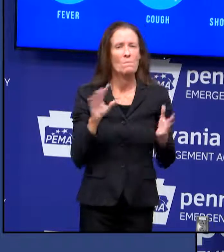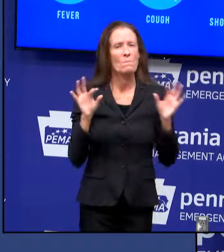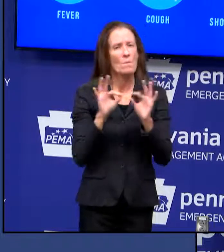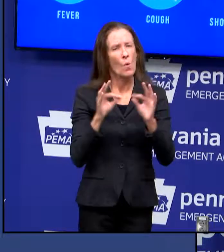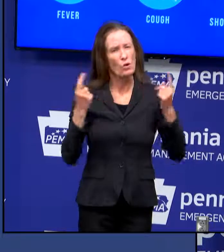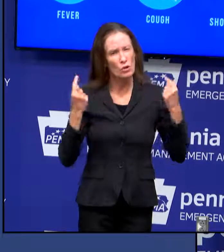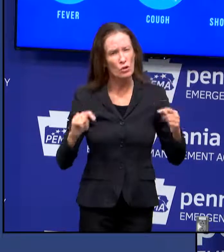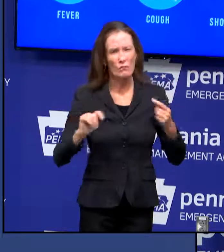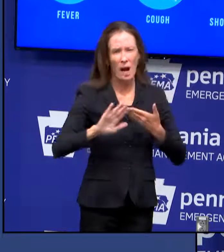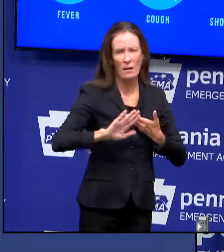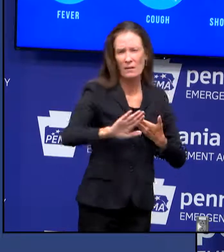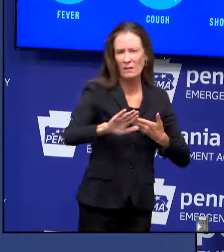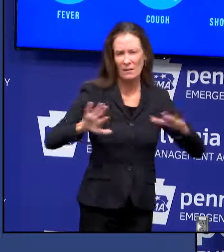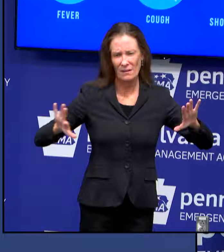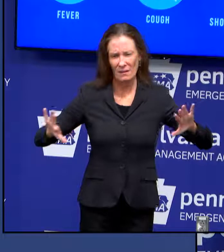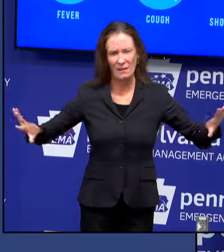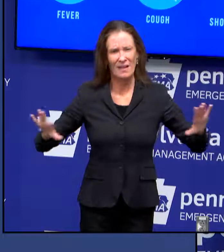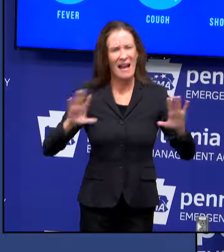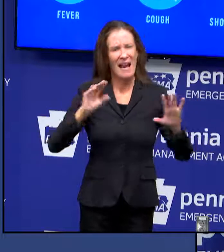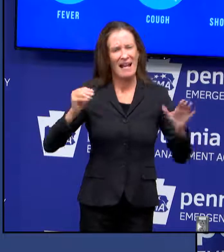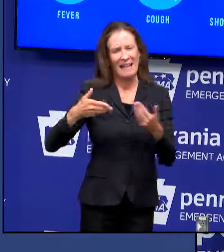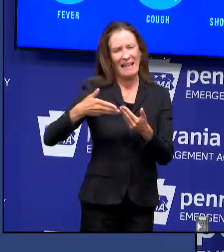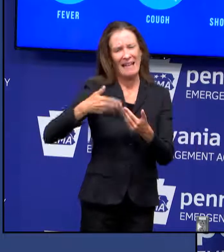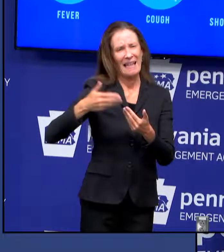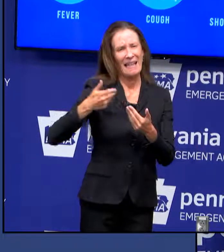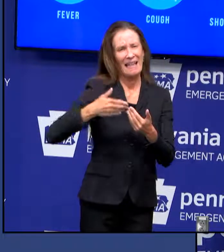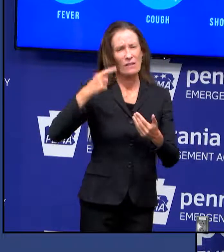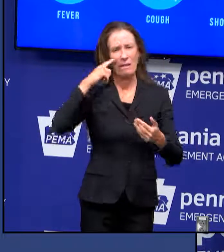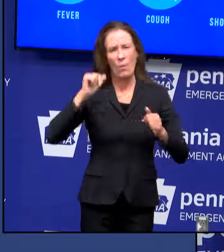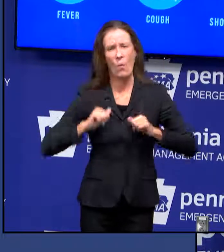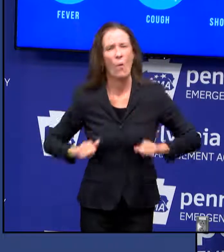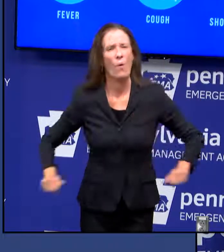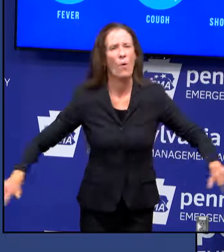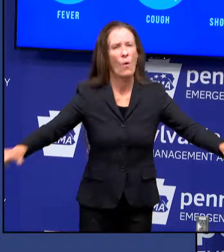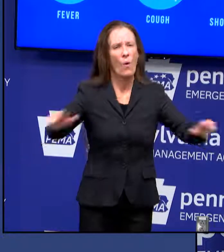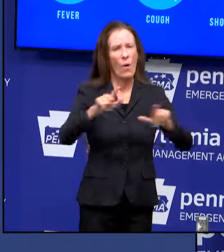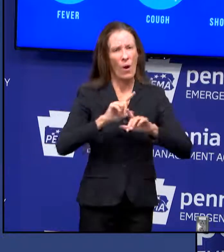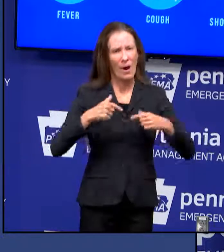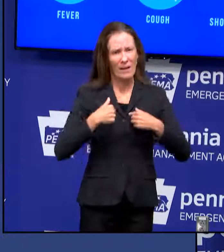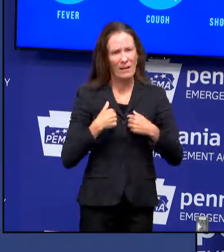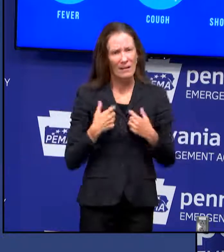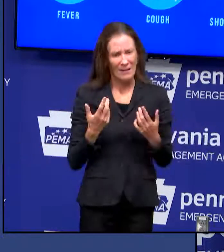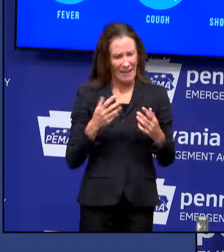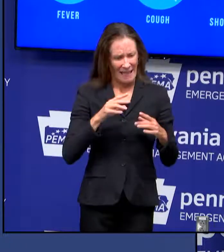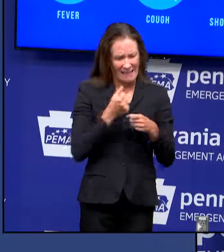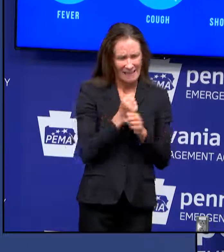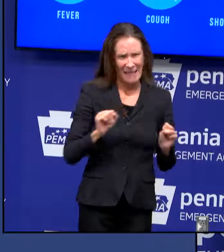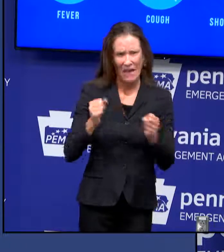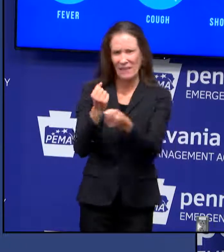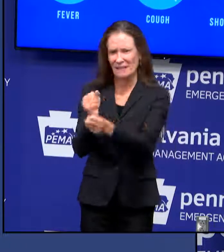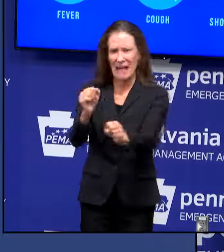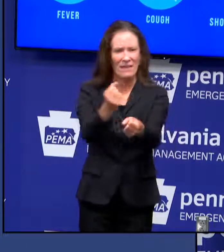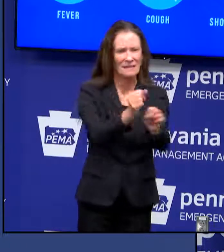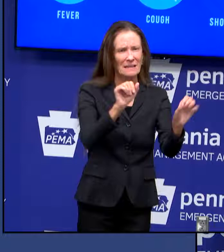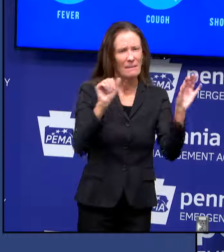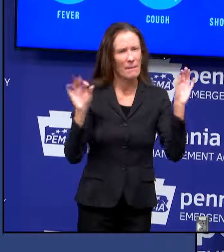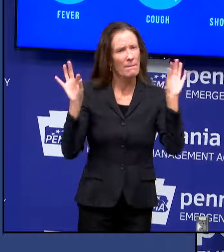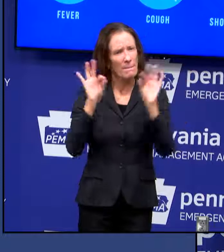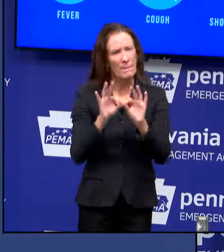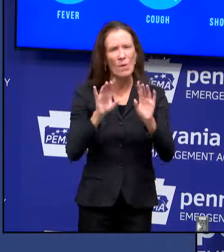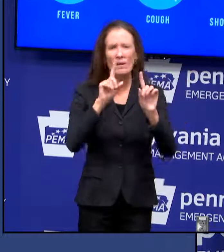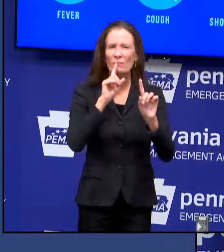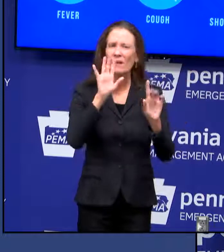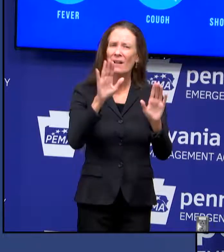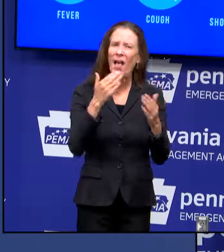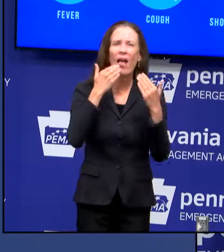need. So speaking on behalf of myself as well as Walmart, really honored to be a part of this effort. And again, I'd like to say thank you to Governor Wolf and Dr.